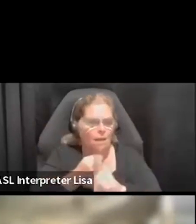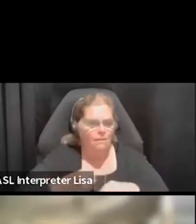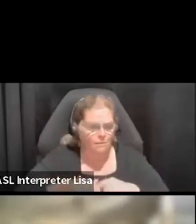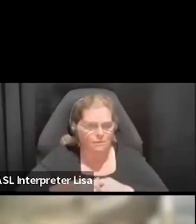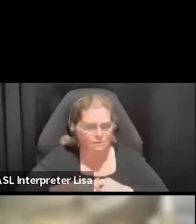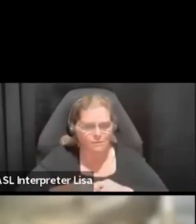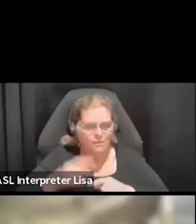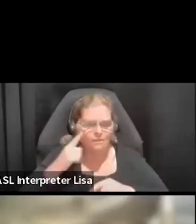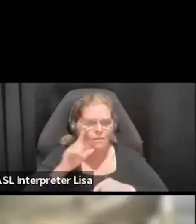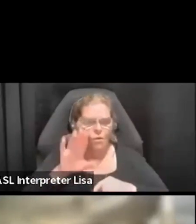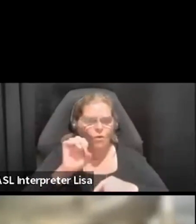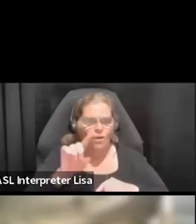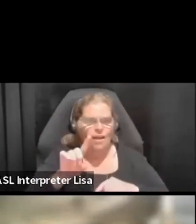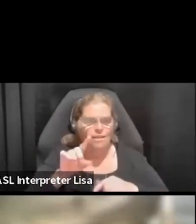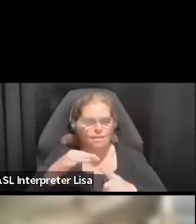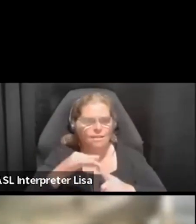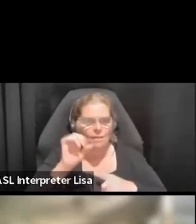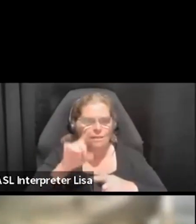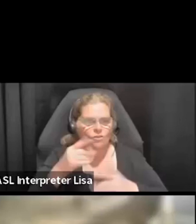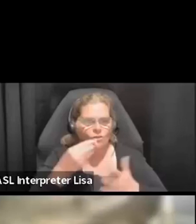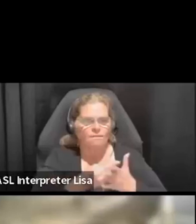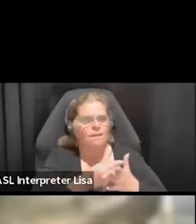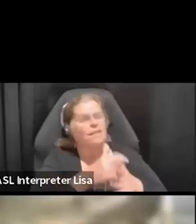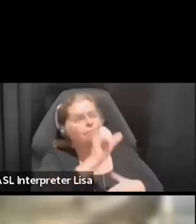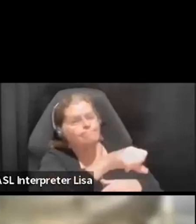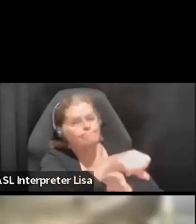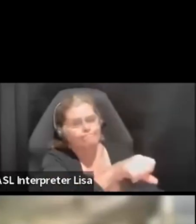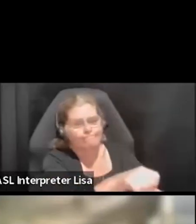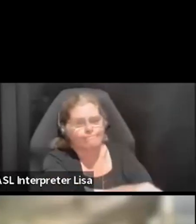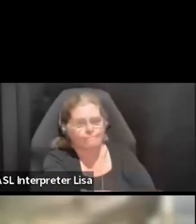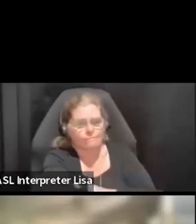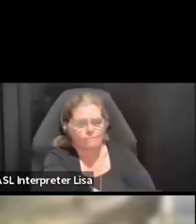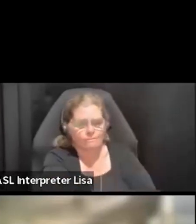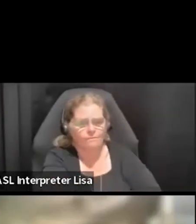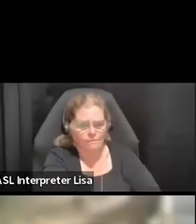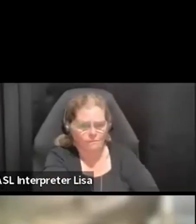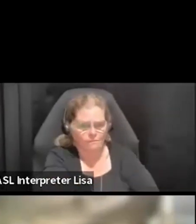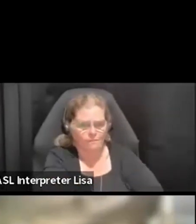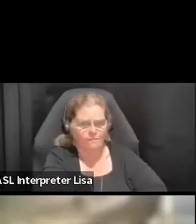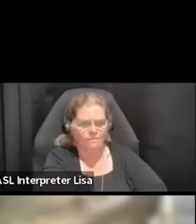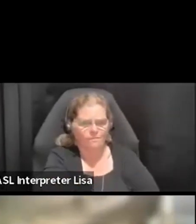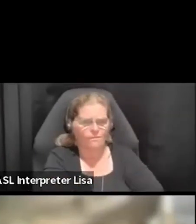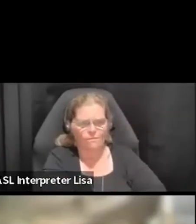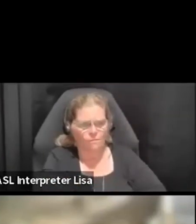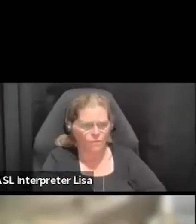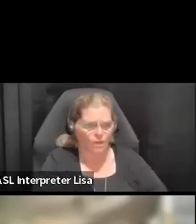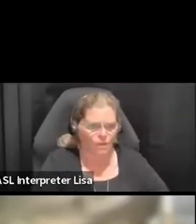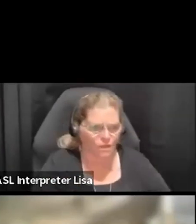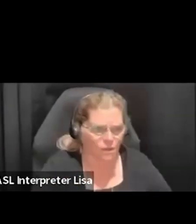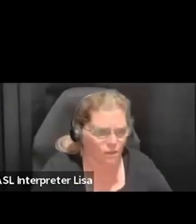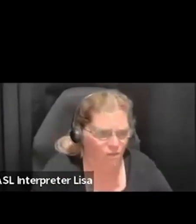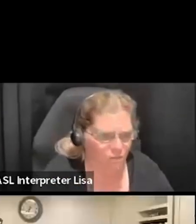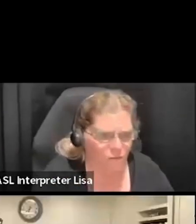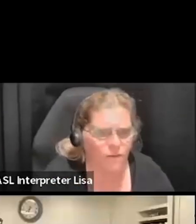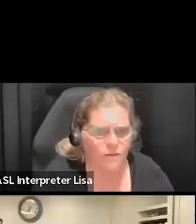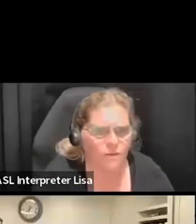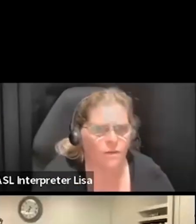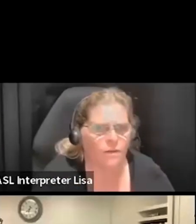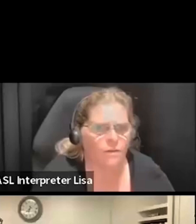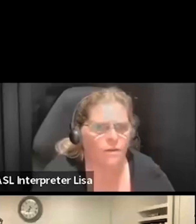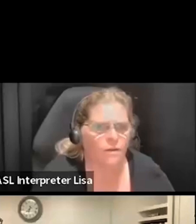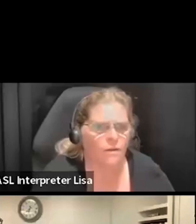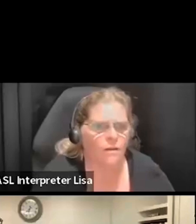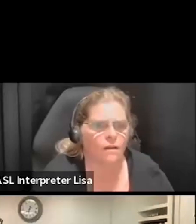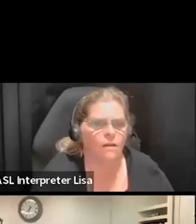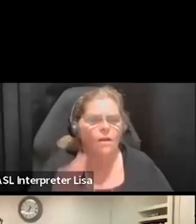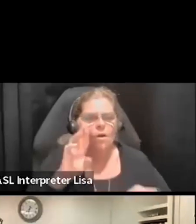funding in your program. Yeah, and I don't know where braiding became such a scary word, because braiding is can be